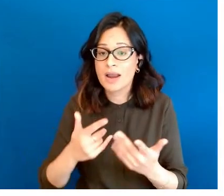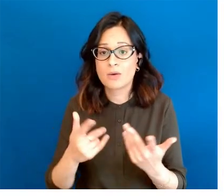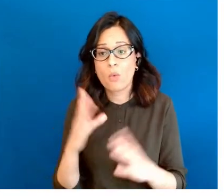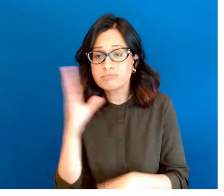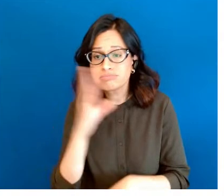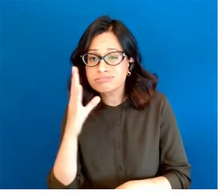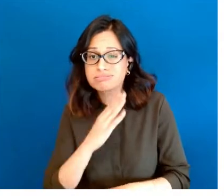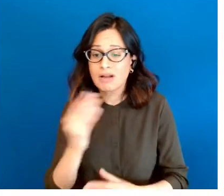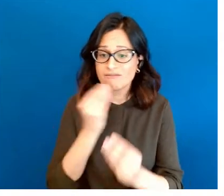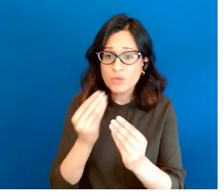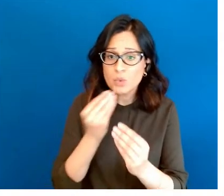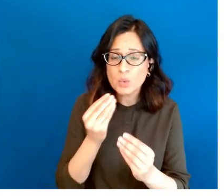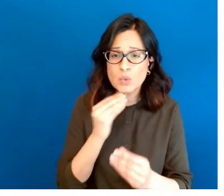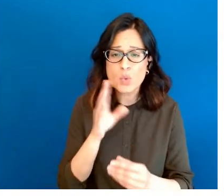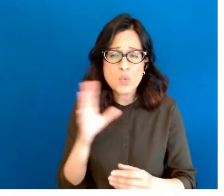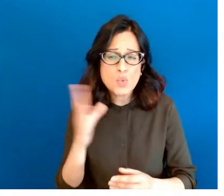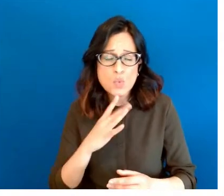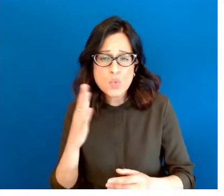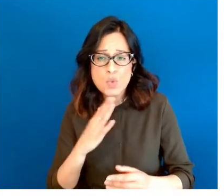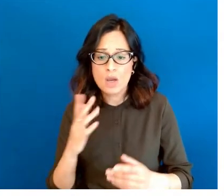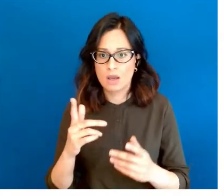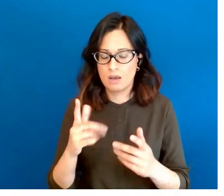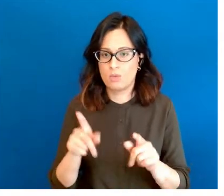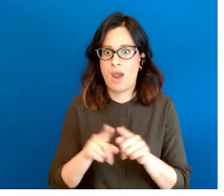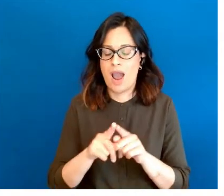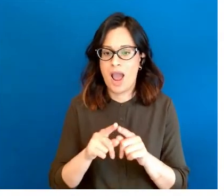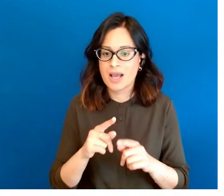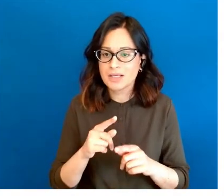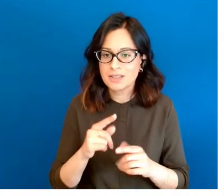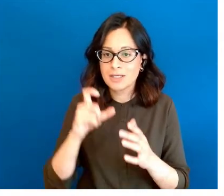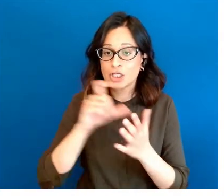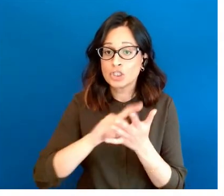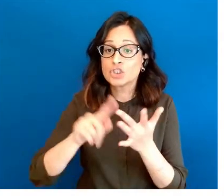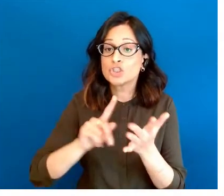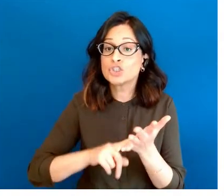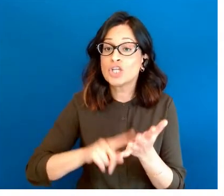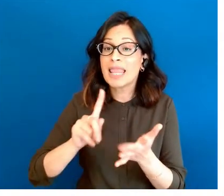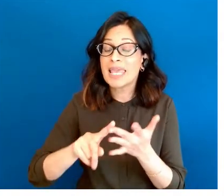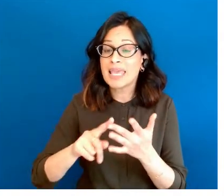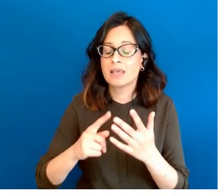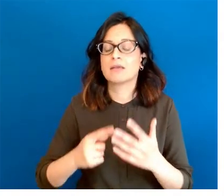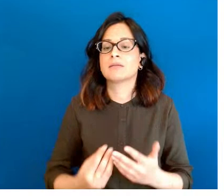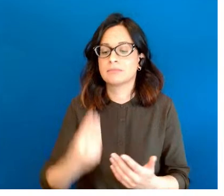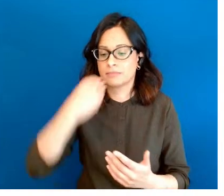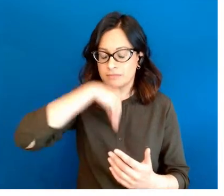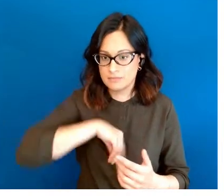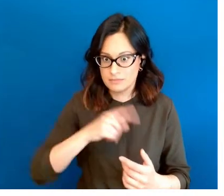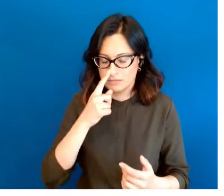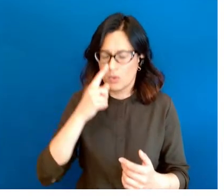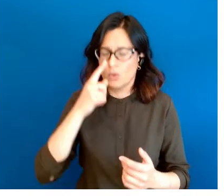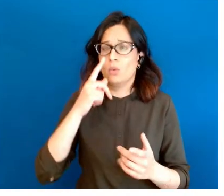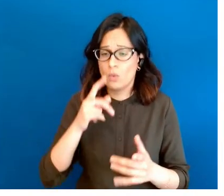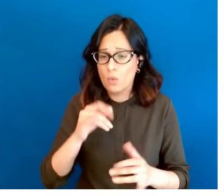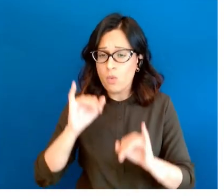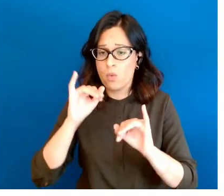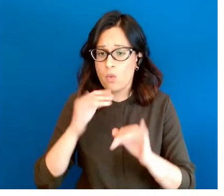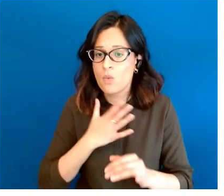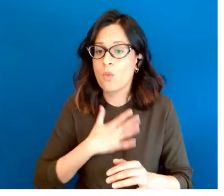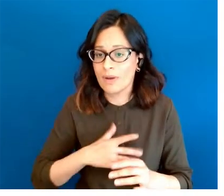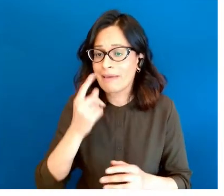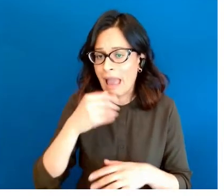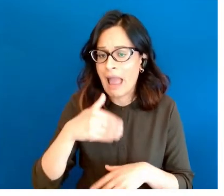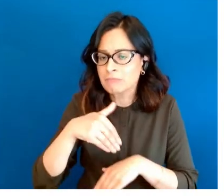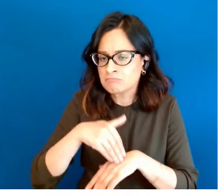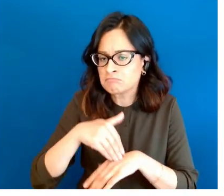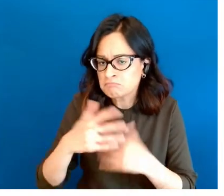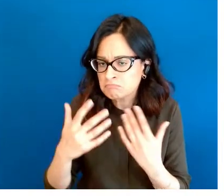effect, the pharmacological effect of particularly chilies on the nasal membrane and other reasons. So the important thing here